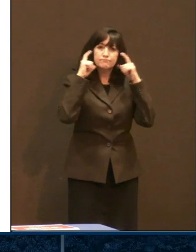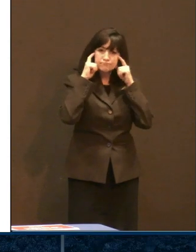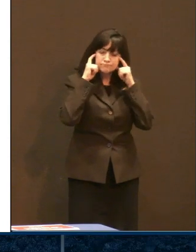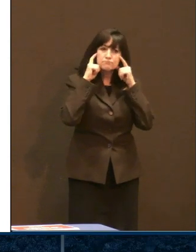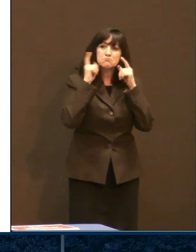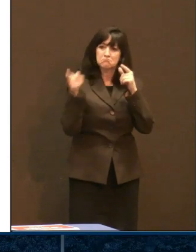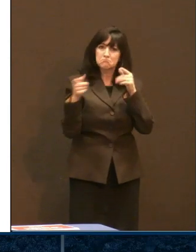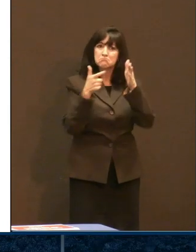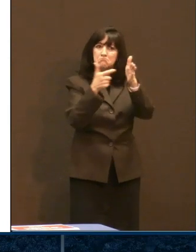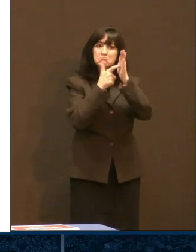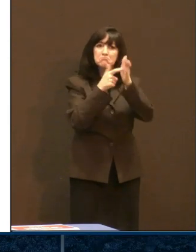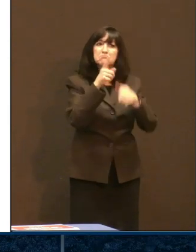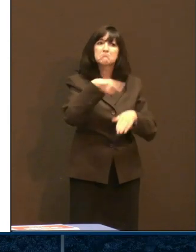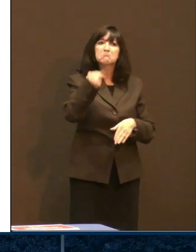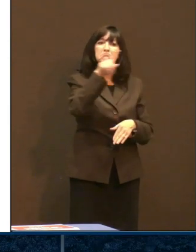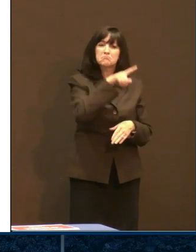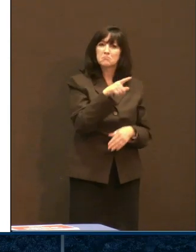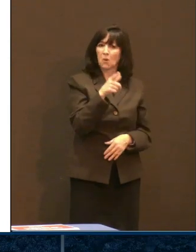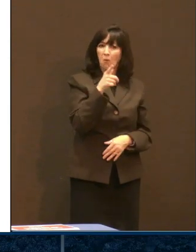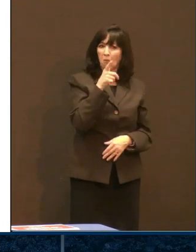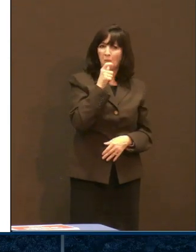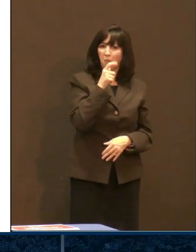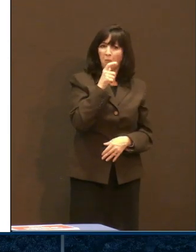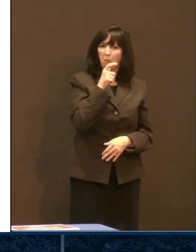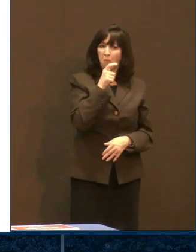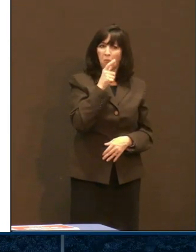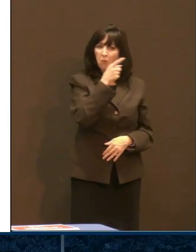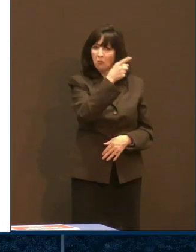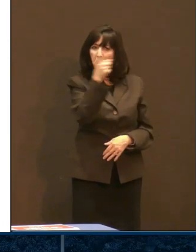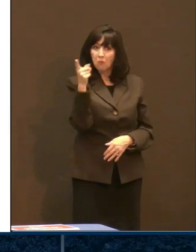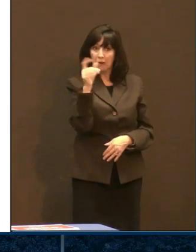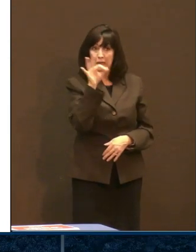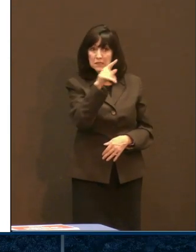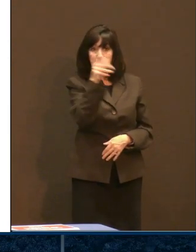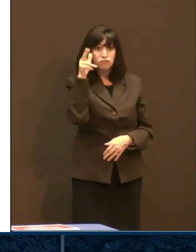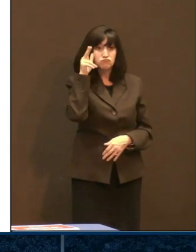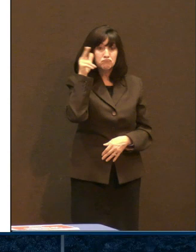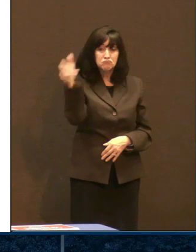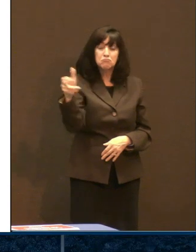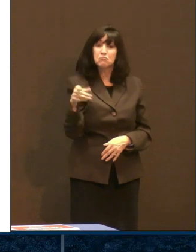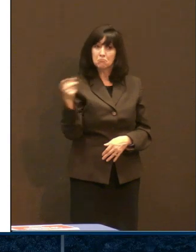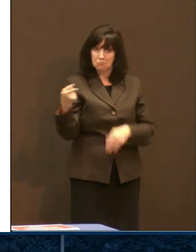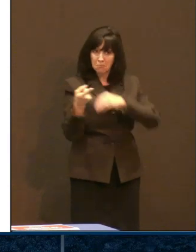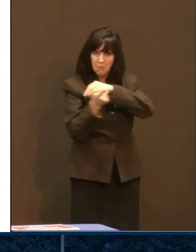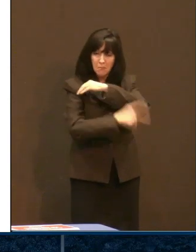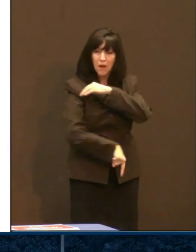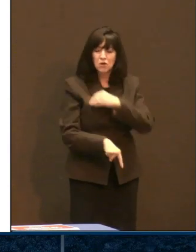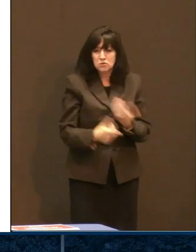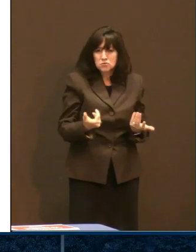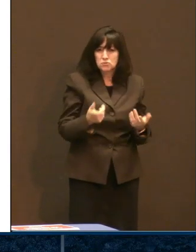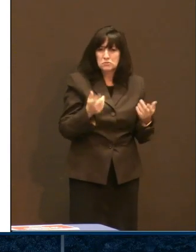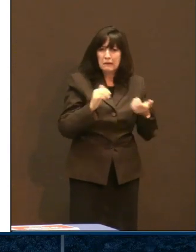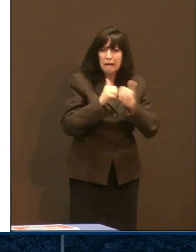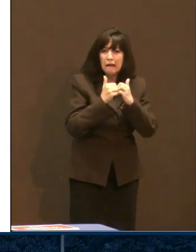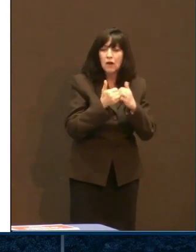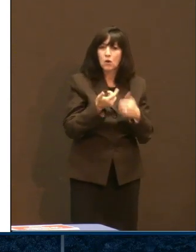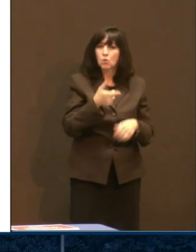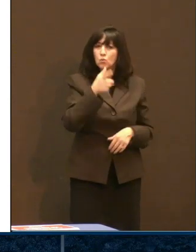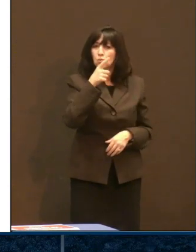the mask ordinance? How strictly is it being enforced? And they've heard reports of some people blatantly ignoring these new guidelines.